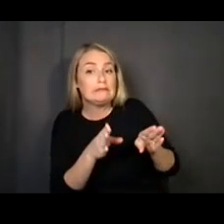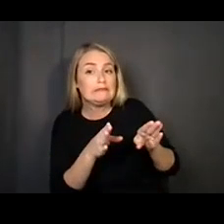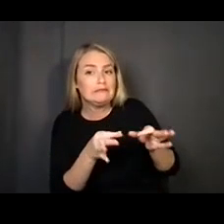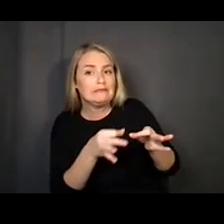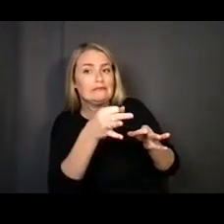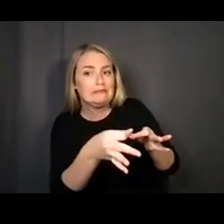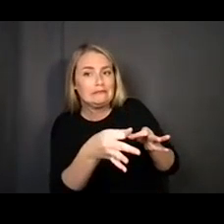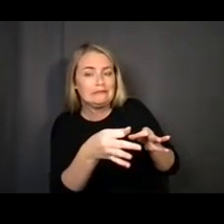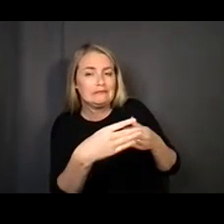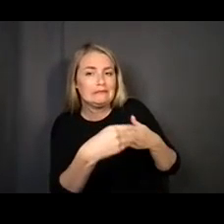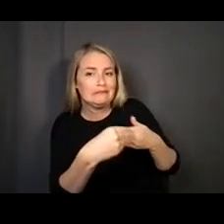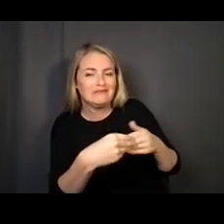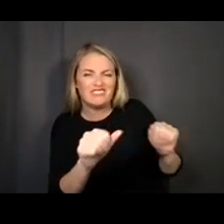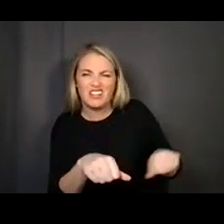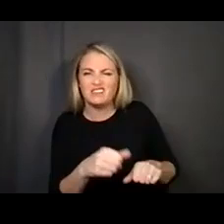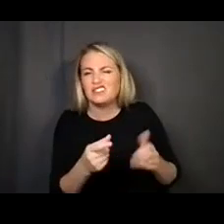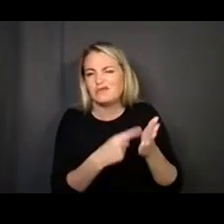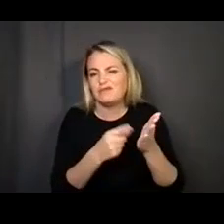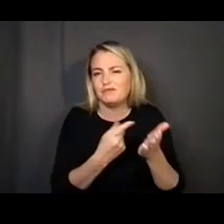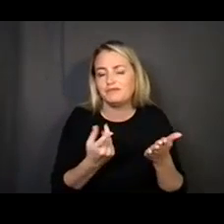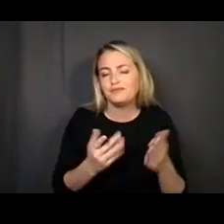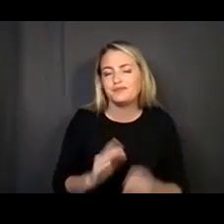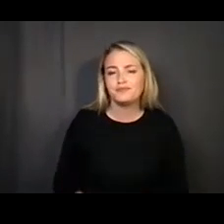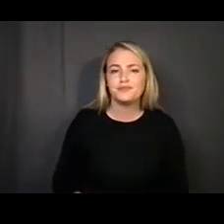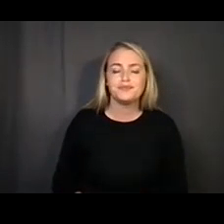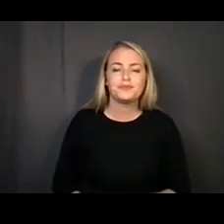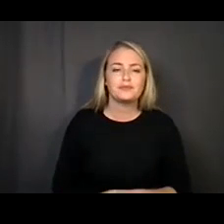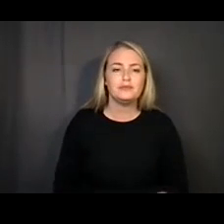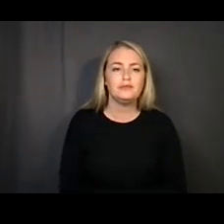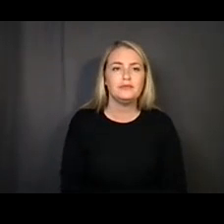you a little extra leeway on the access.